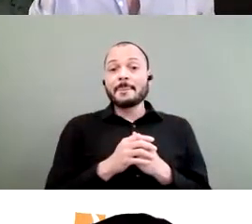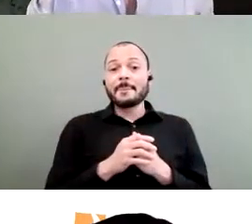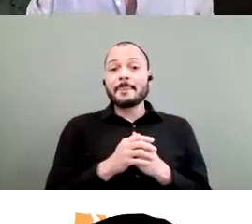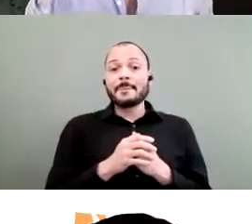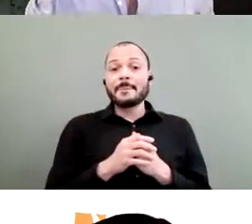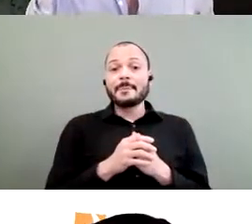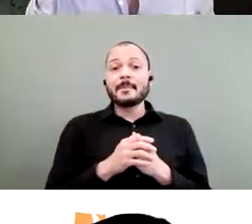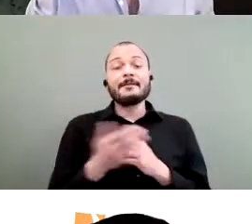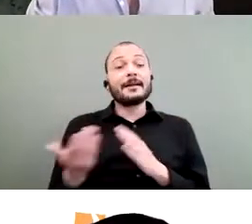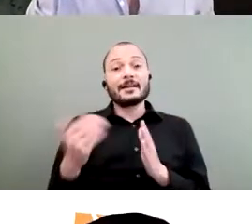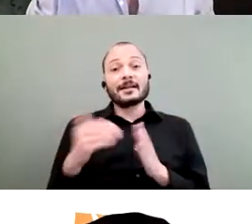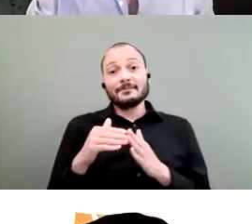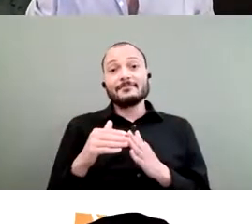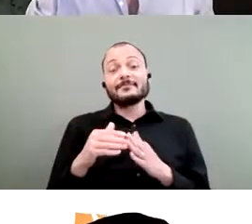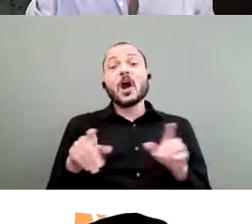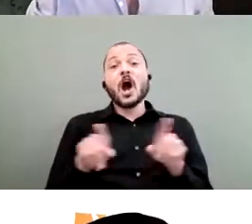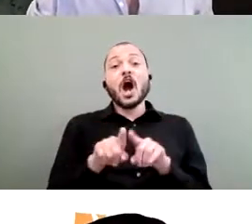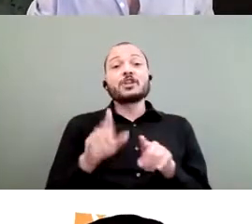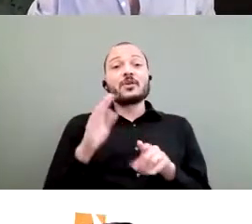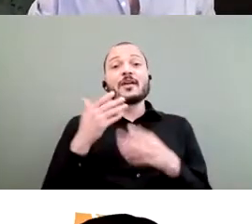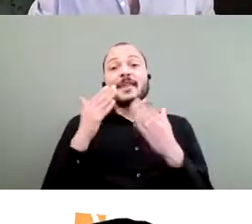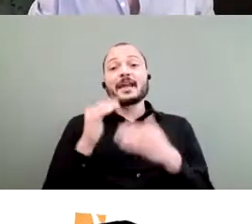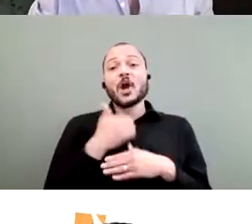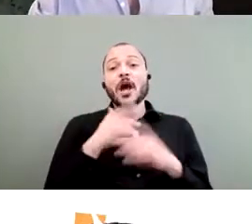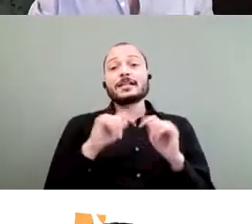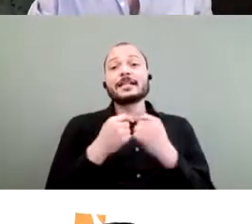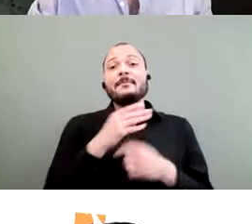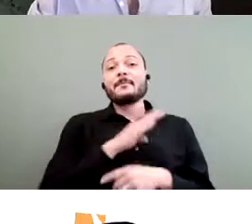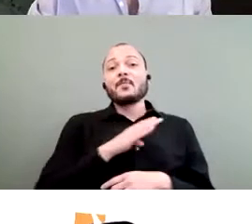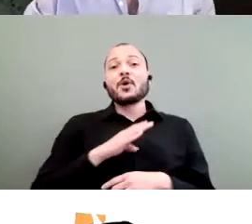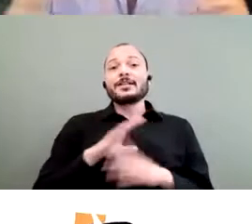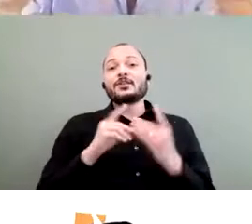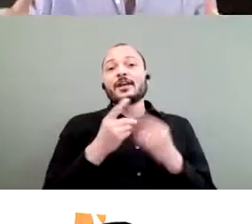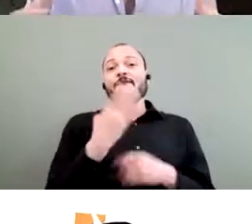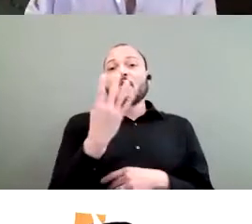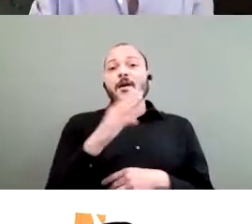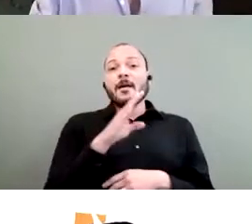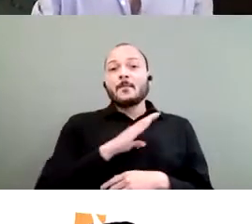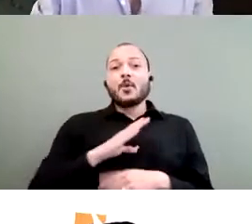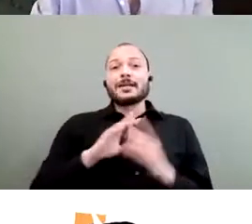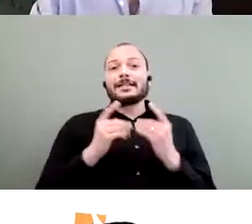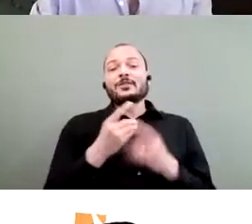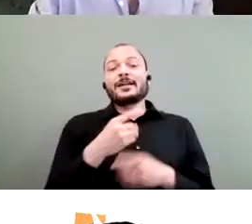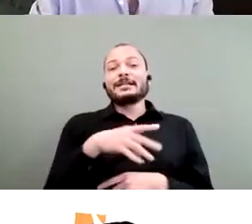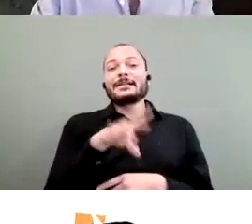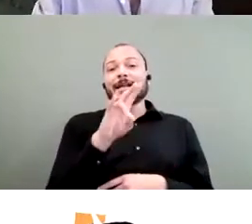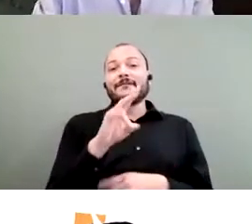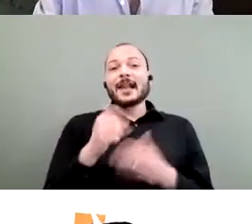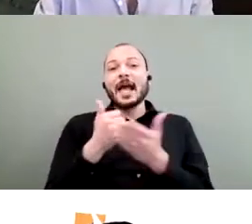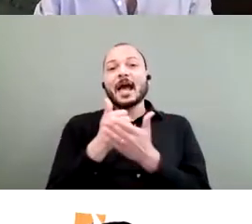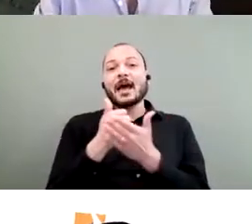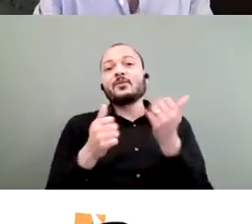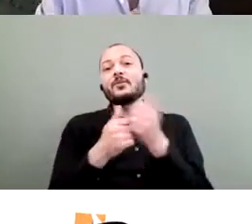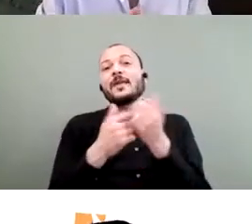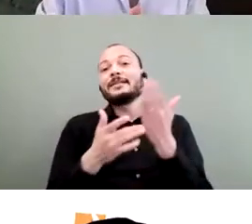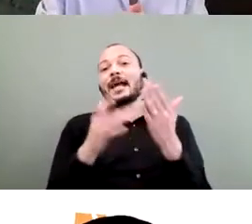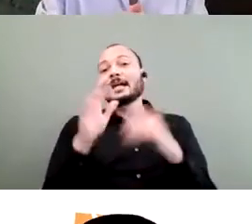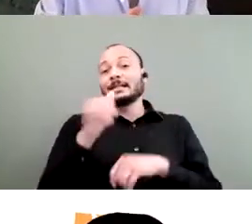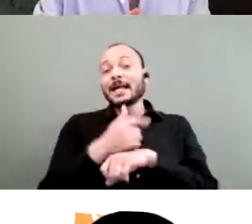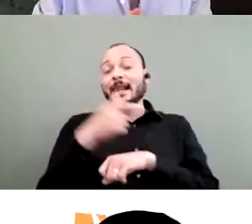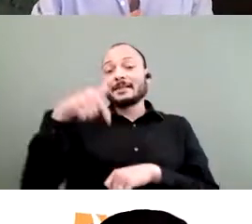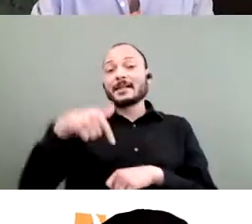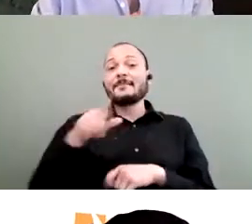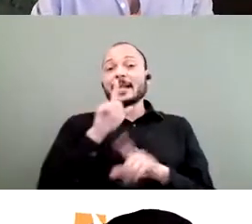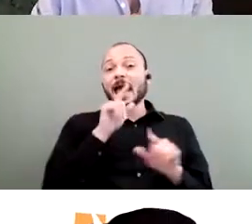Again, I want to also thank our teams, Board District 4 and Board District 7, for helping with the tech and putting this together and answering your